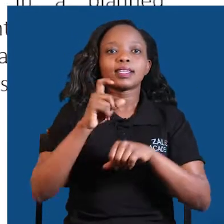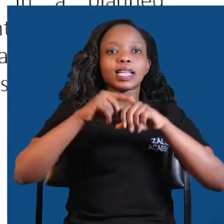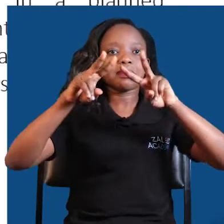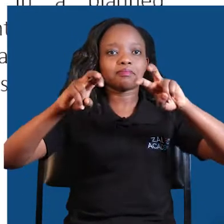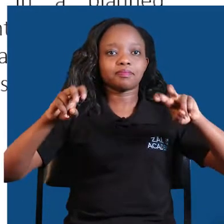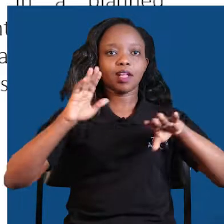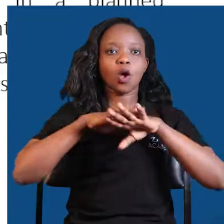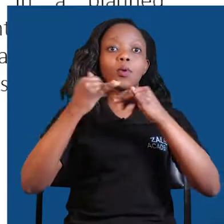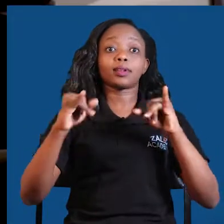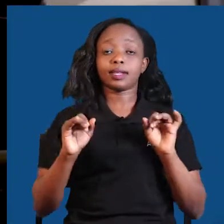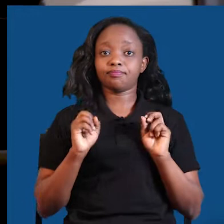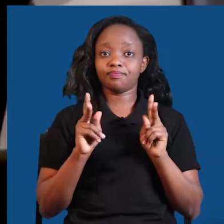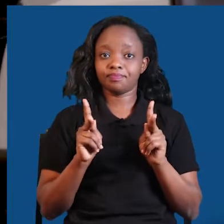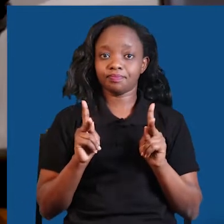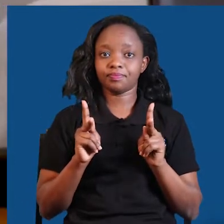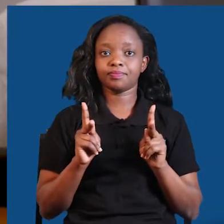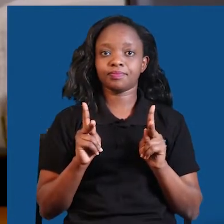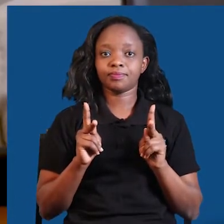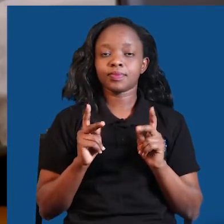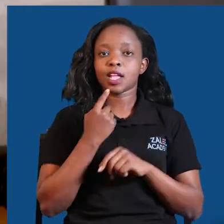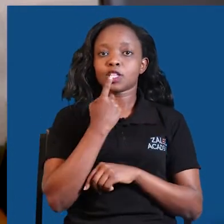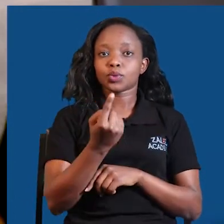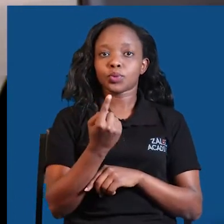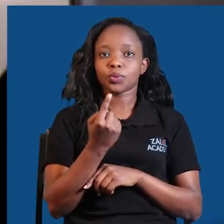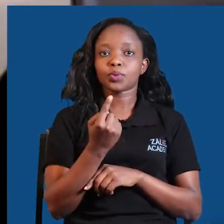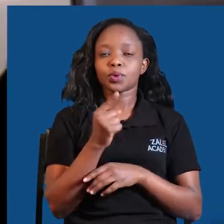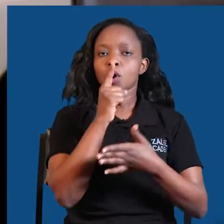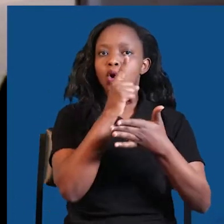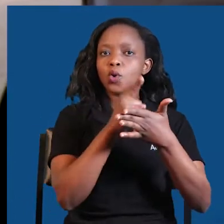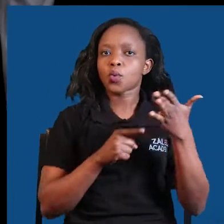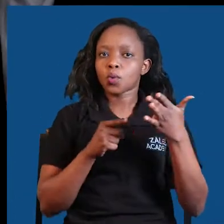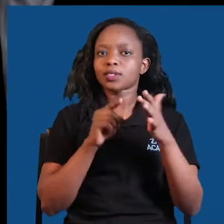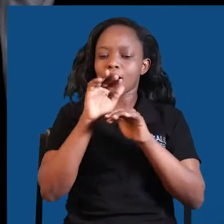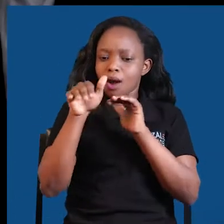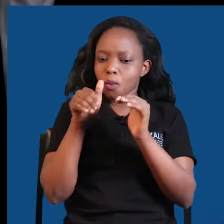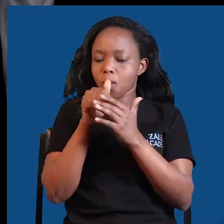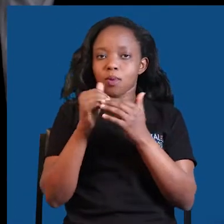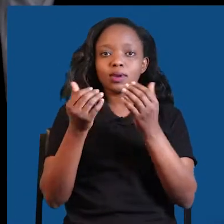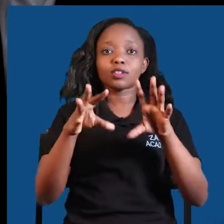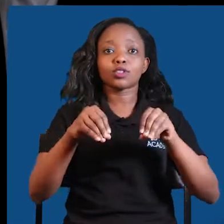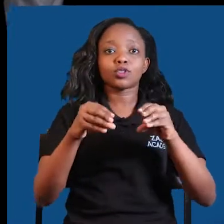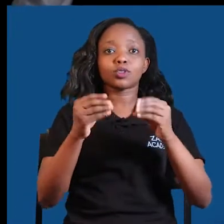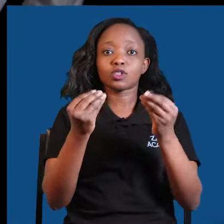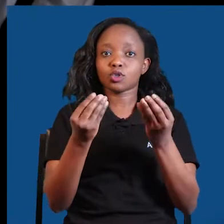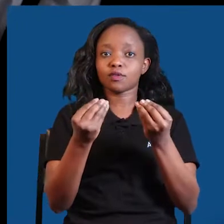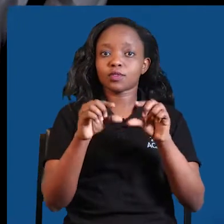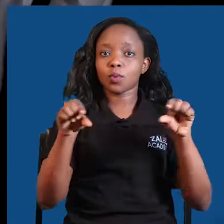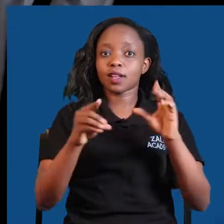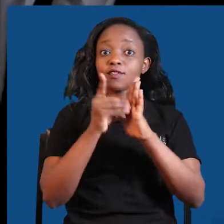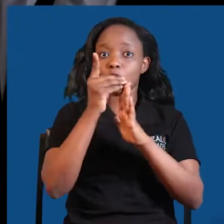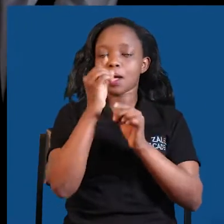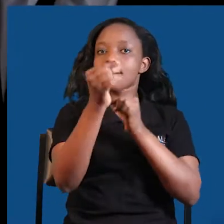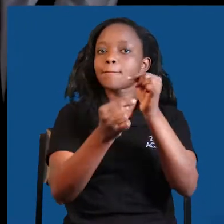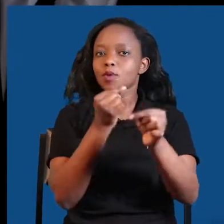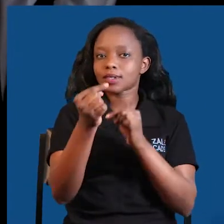able to see when you search online, right? So whatever that whole software development is,